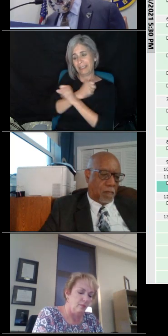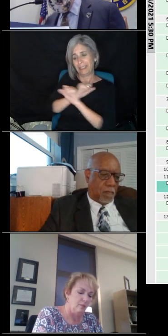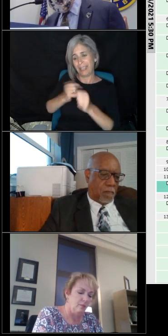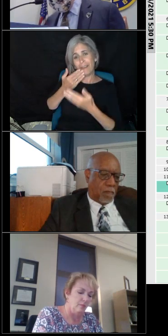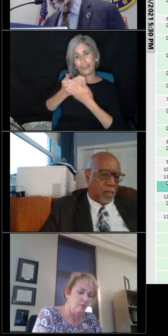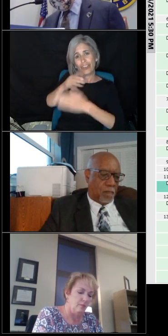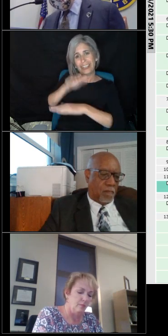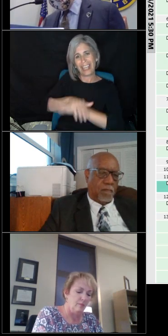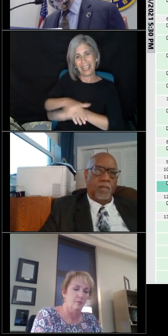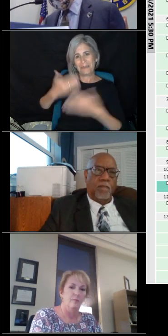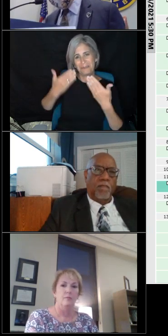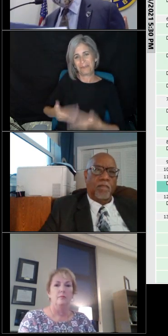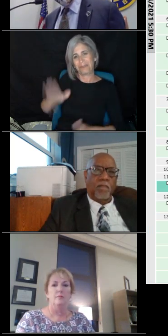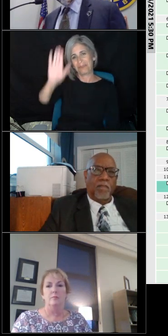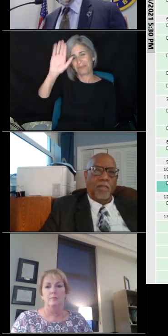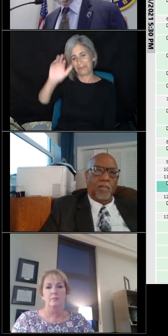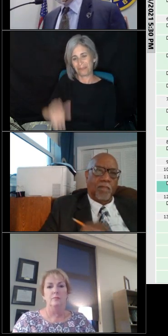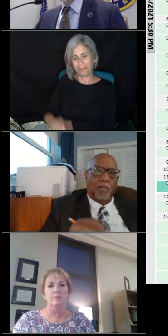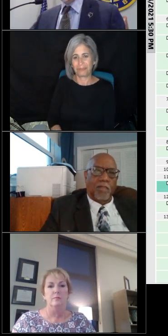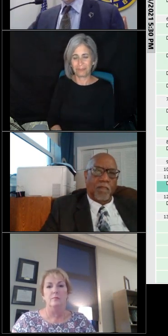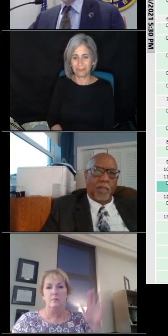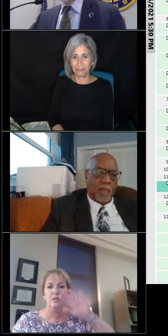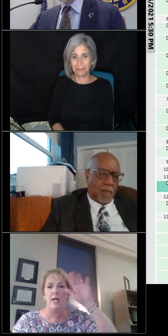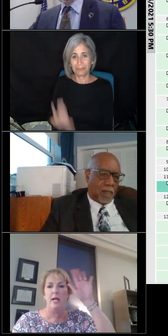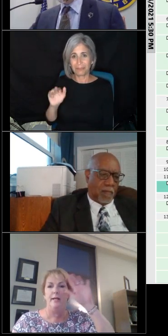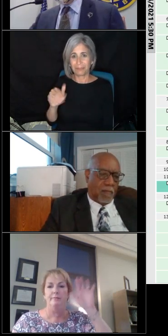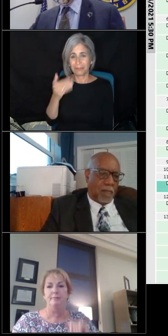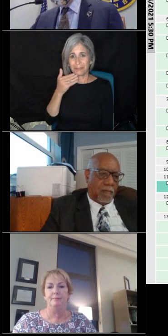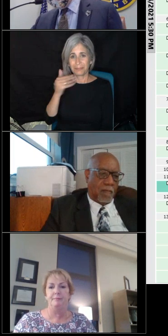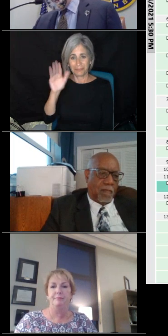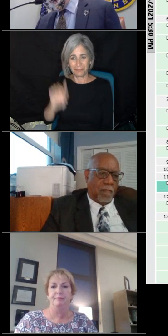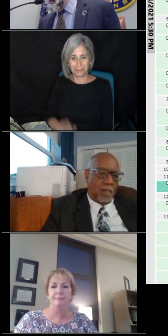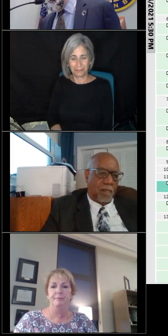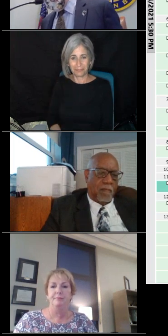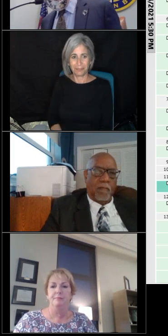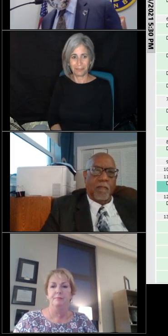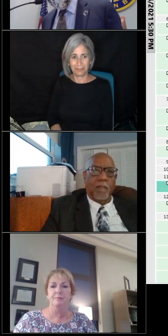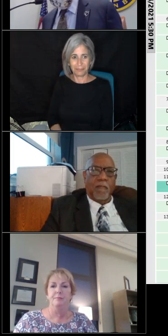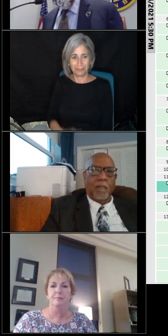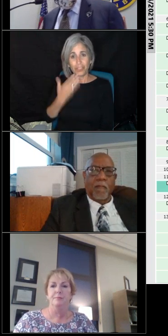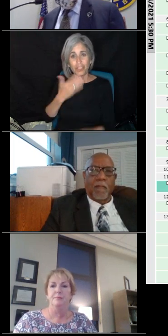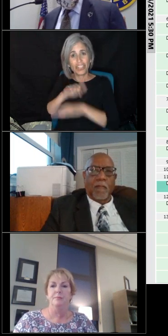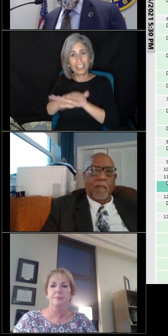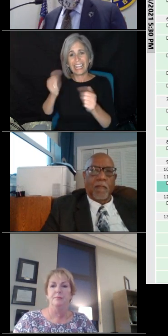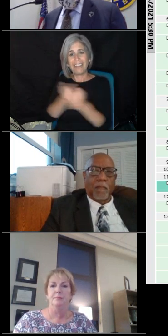Thank you. It is adjourned. Good night, everybody.